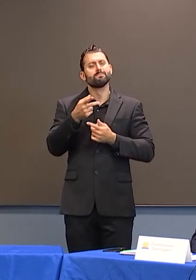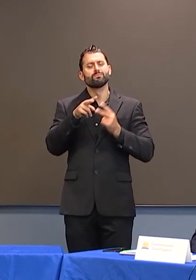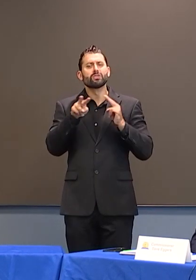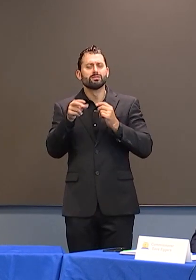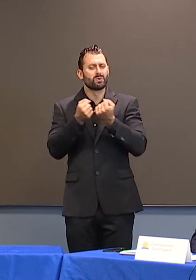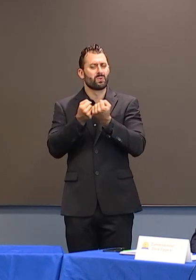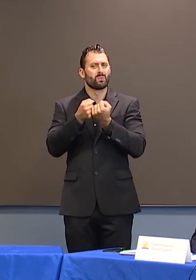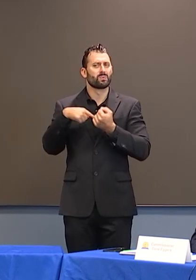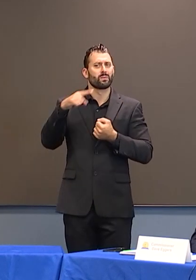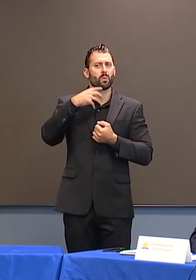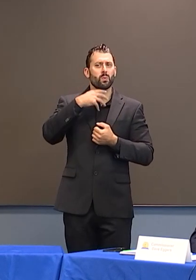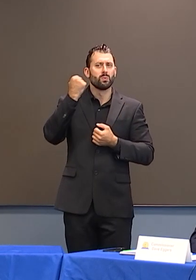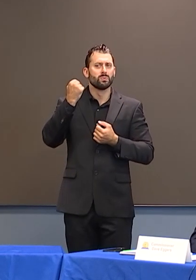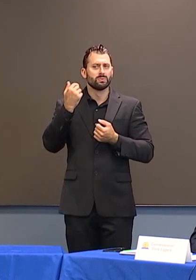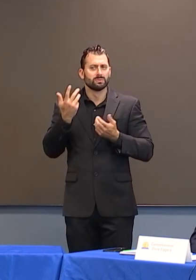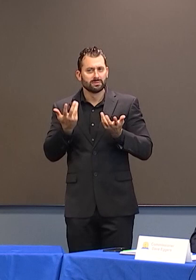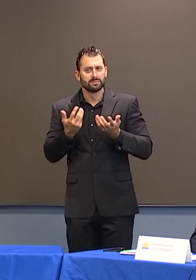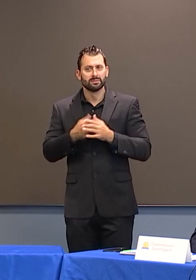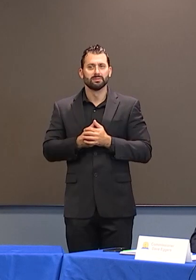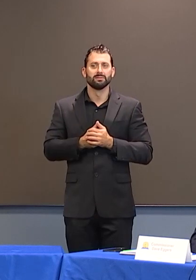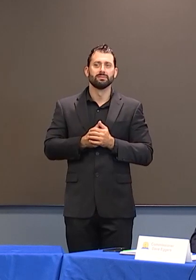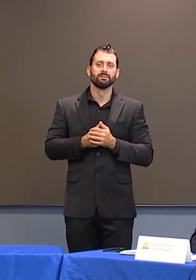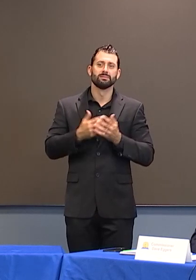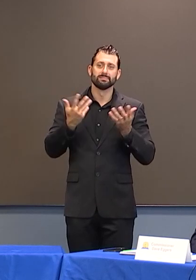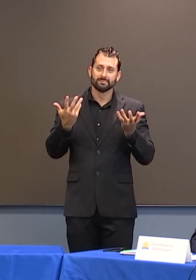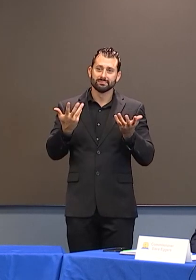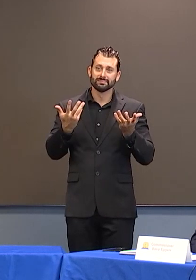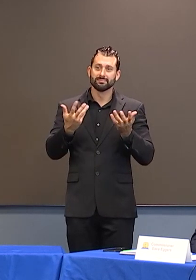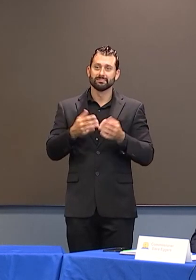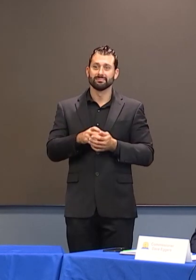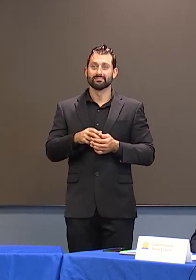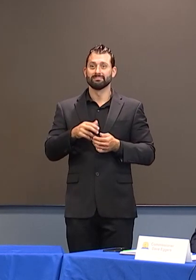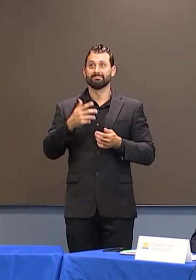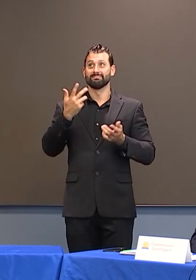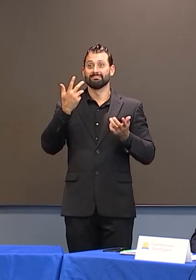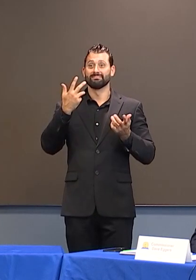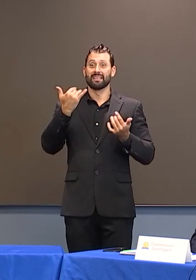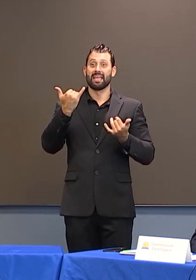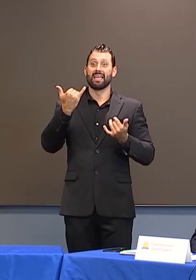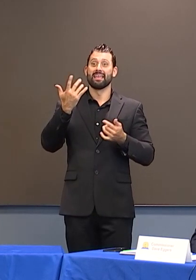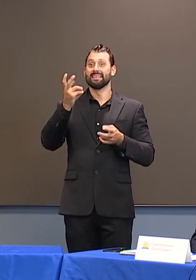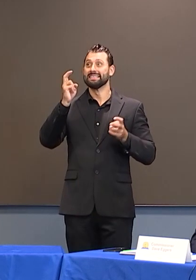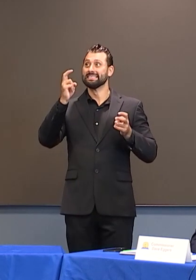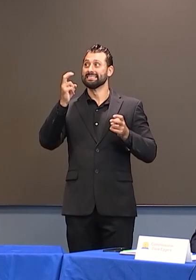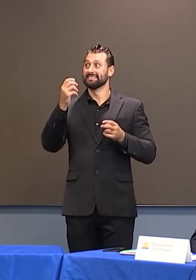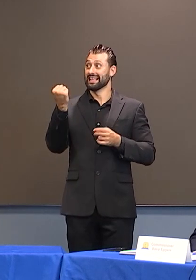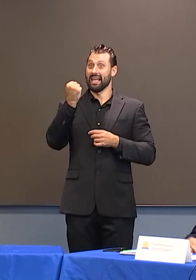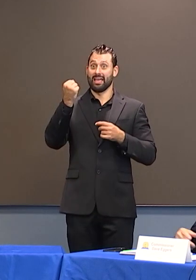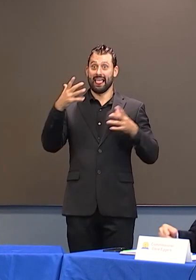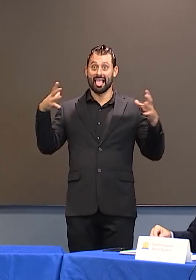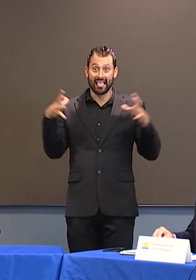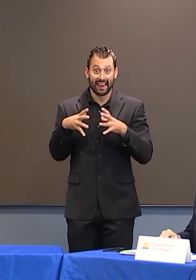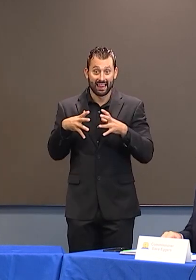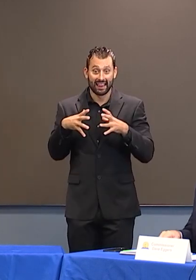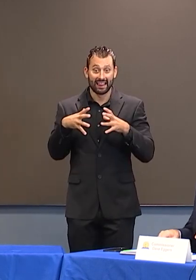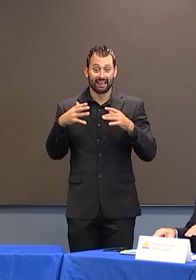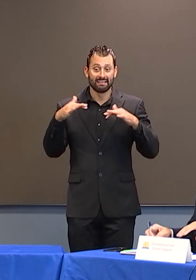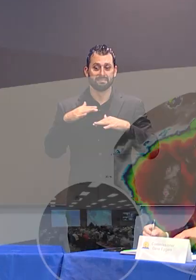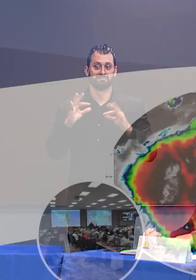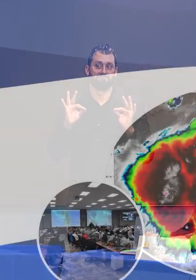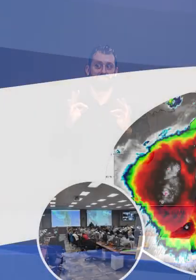at this as just a chance to get together on a saturday afternoon but um be safe thank you very much we are adjourned thank you